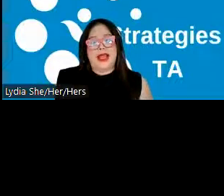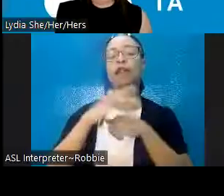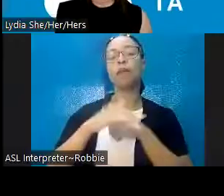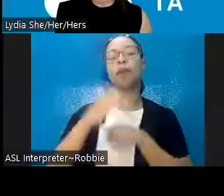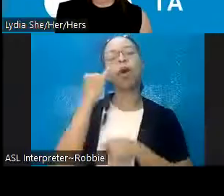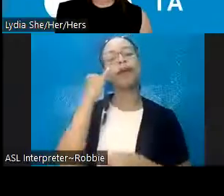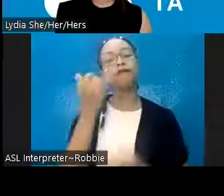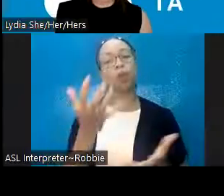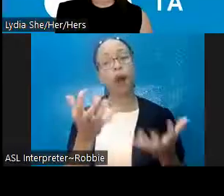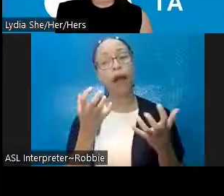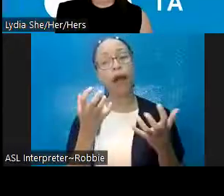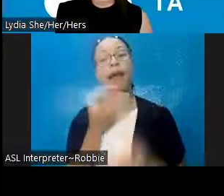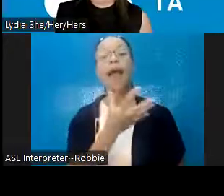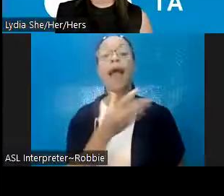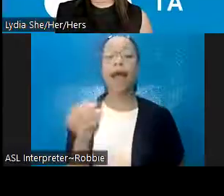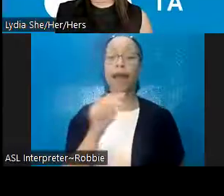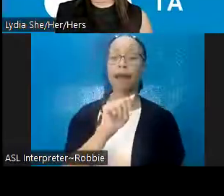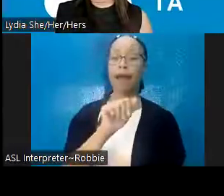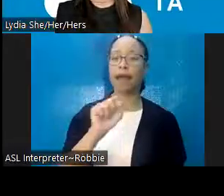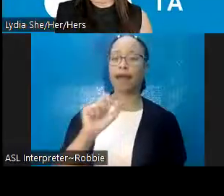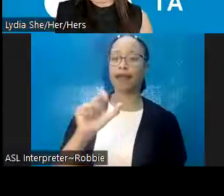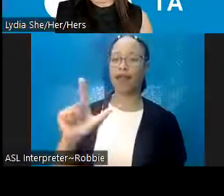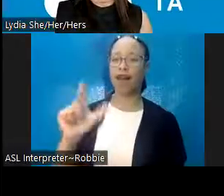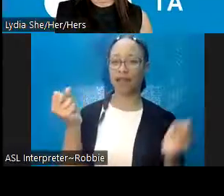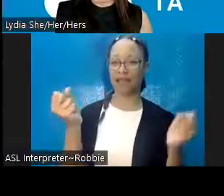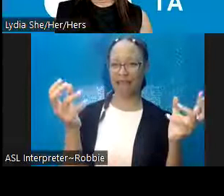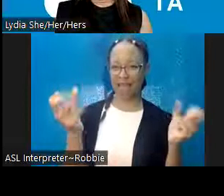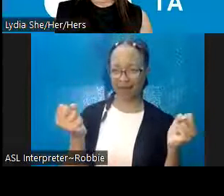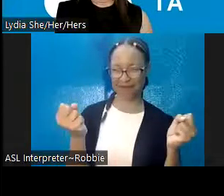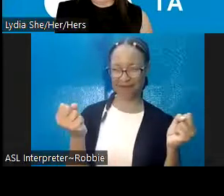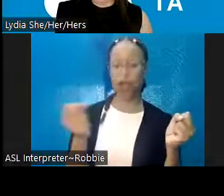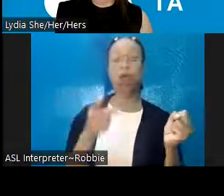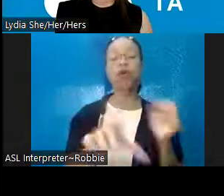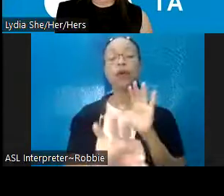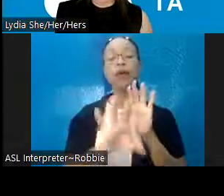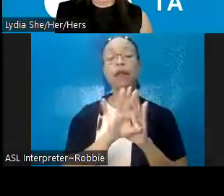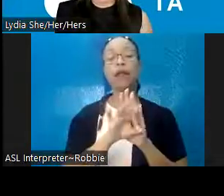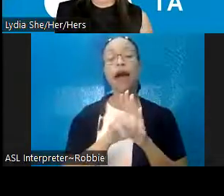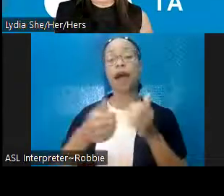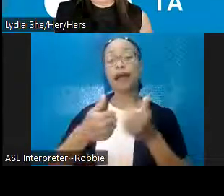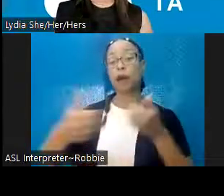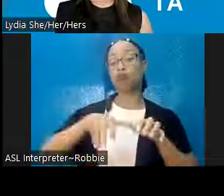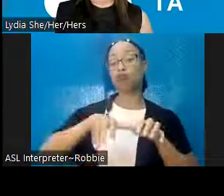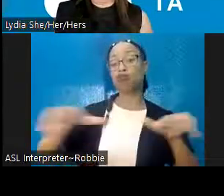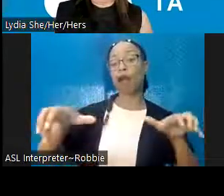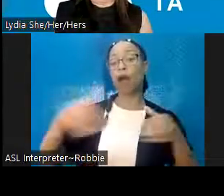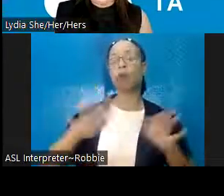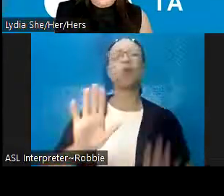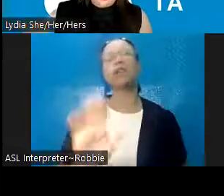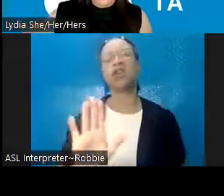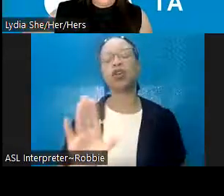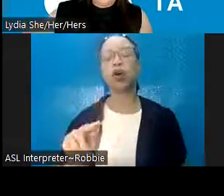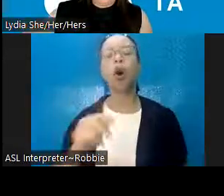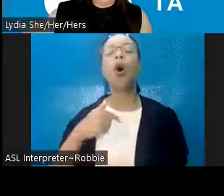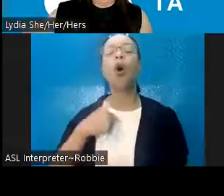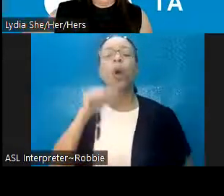requires that, as well as American Sign Language. You can select a breakout room to join. Well, actually, we will actually